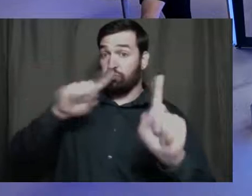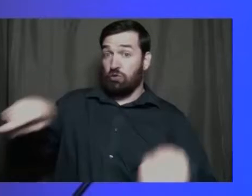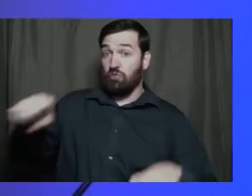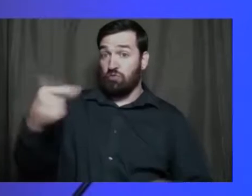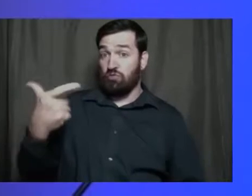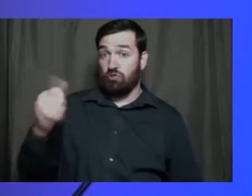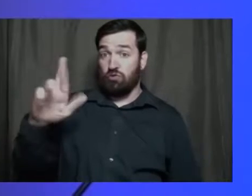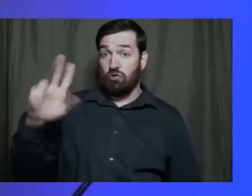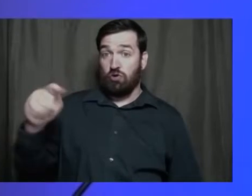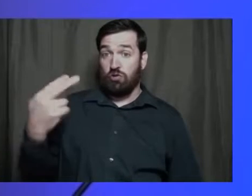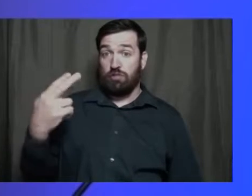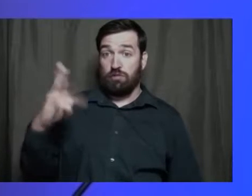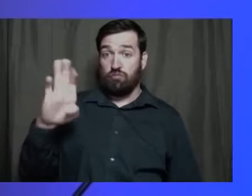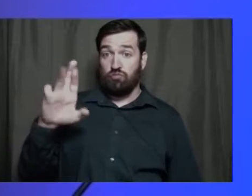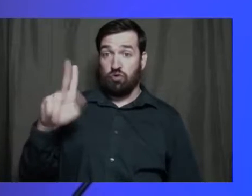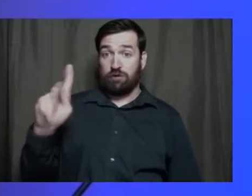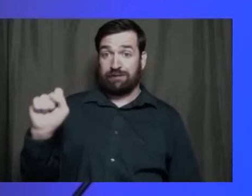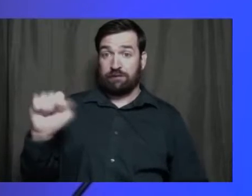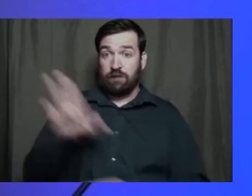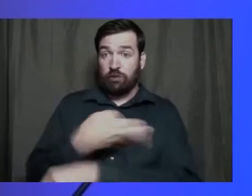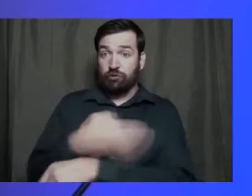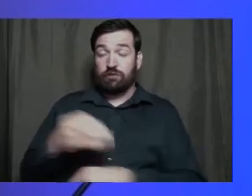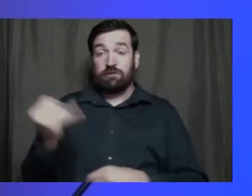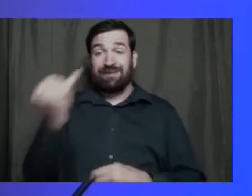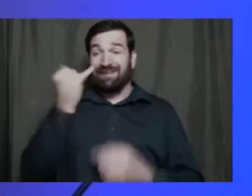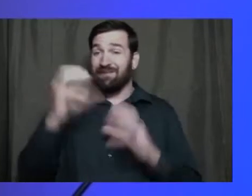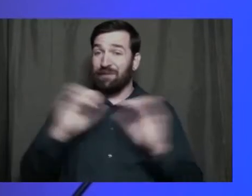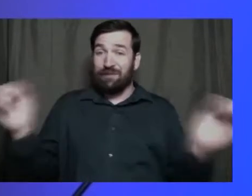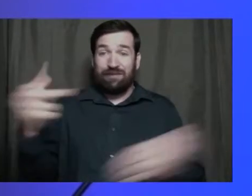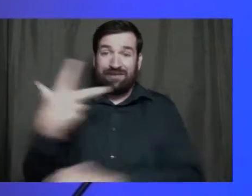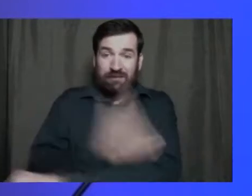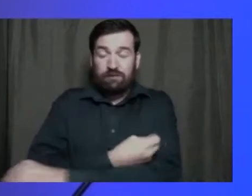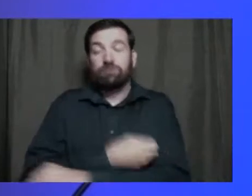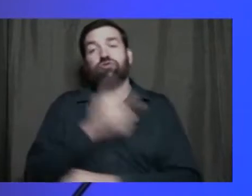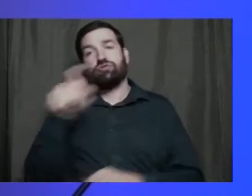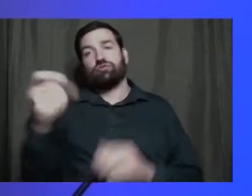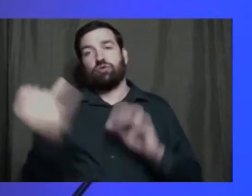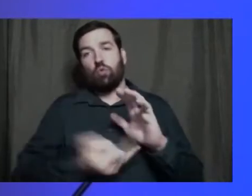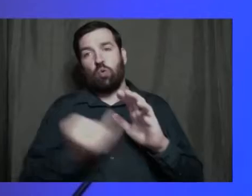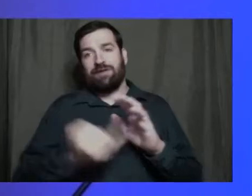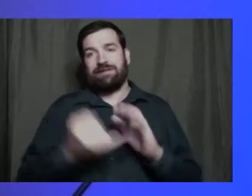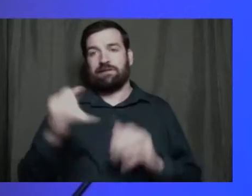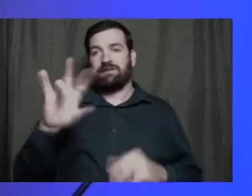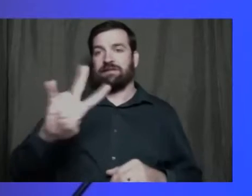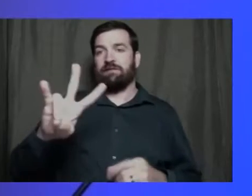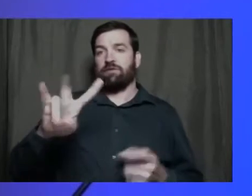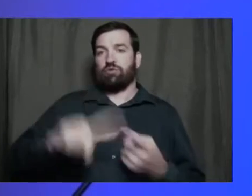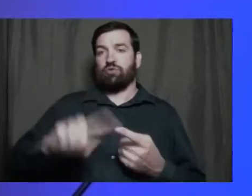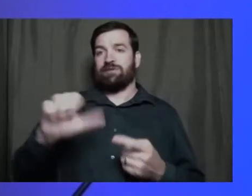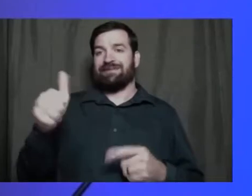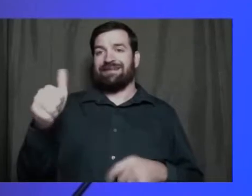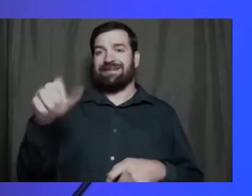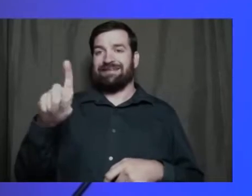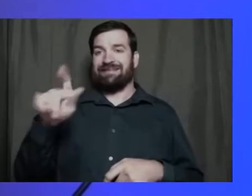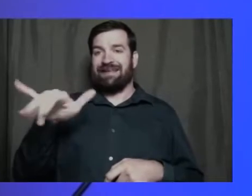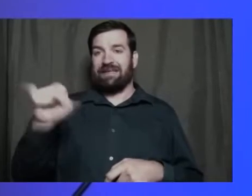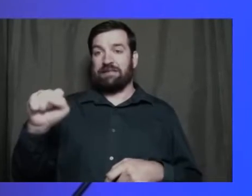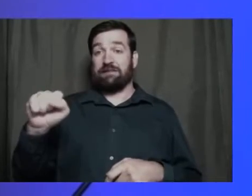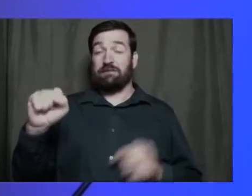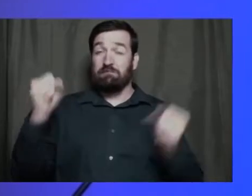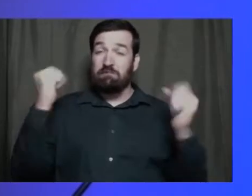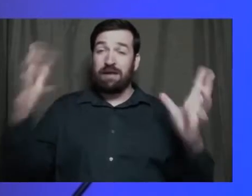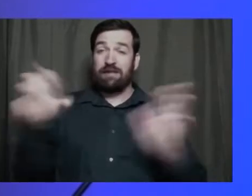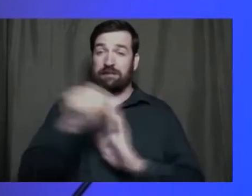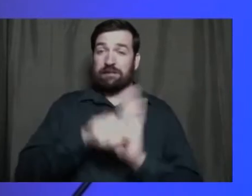they were not vaccinated, to quarantine 7 to 10 days after the show because it was an out-of-state gathering of 500